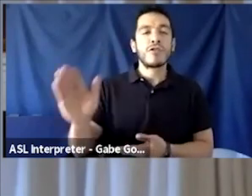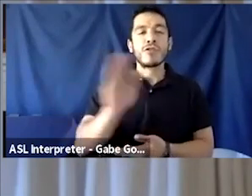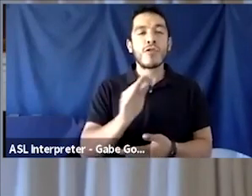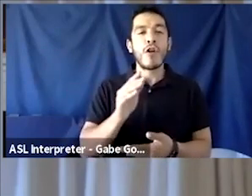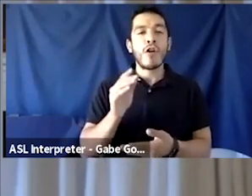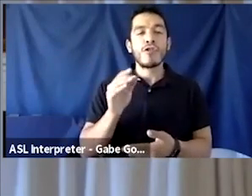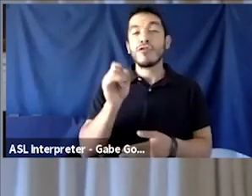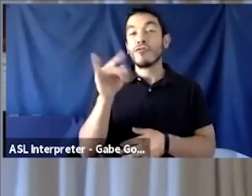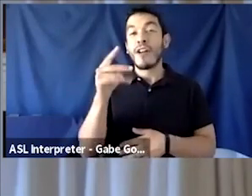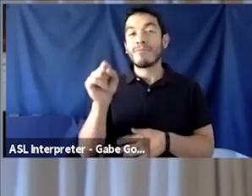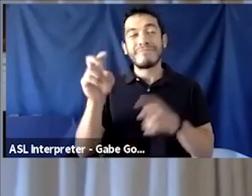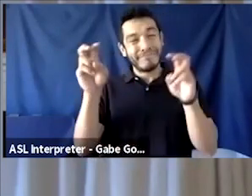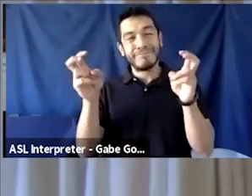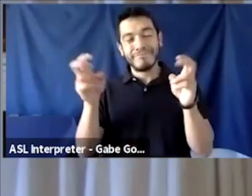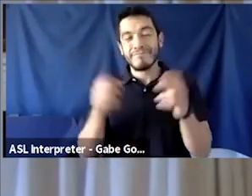stripes.